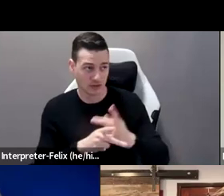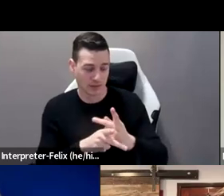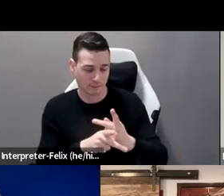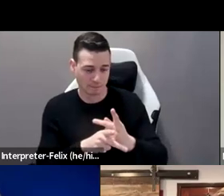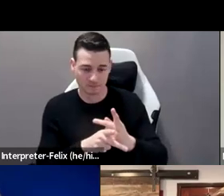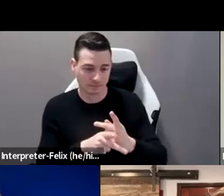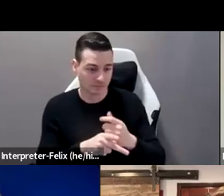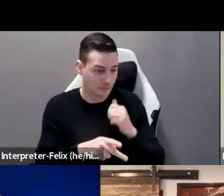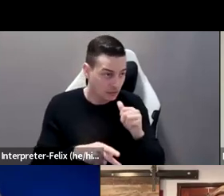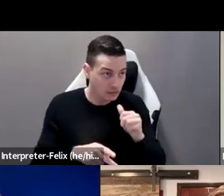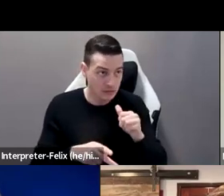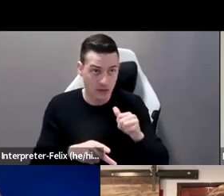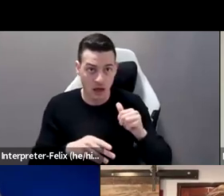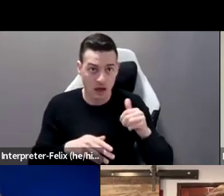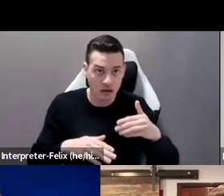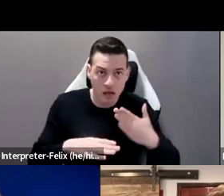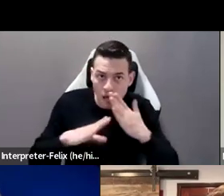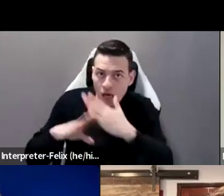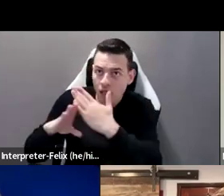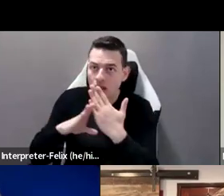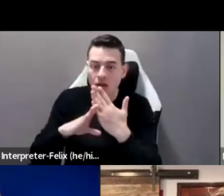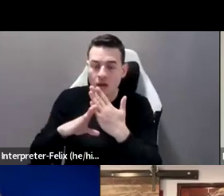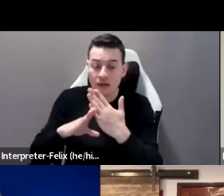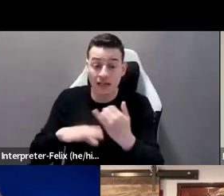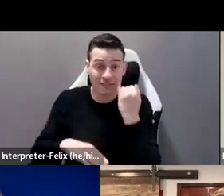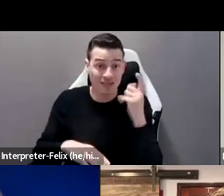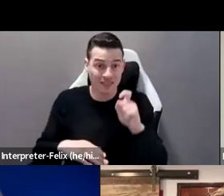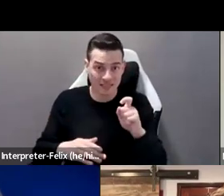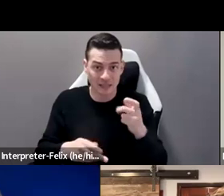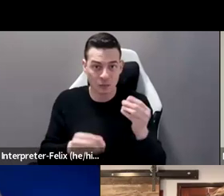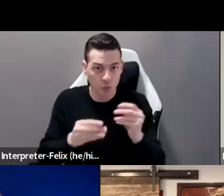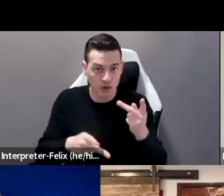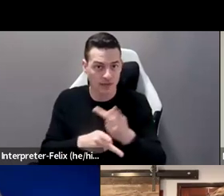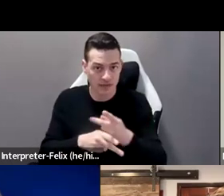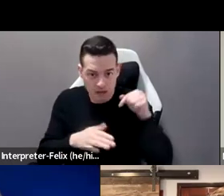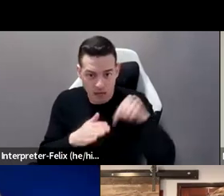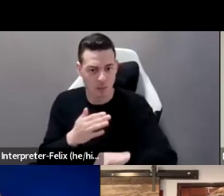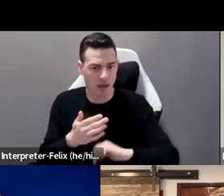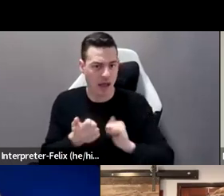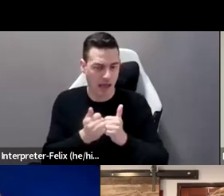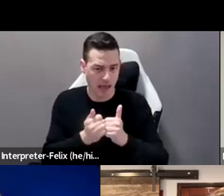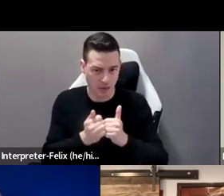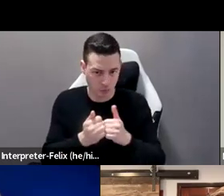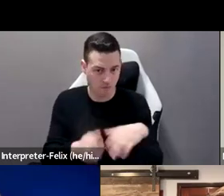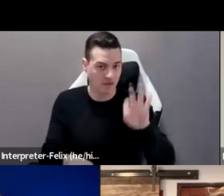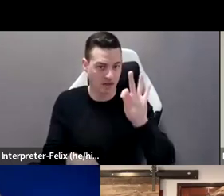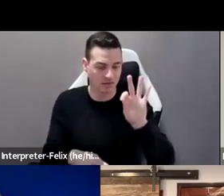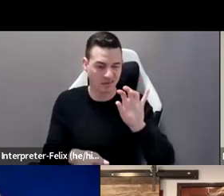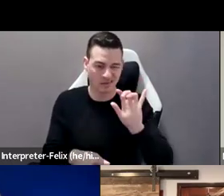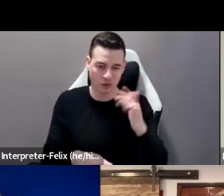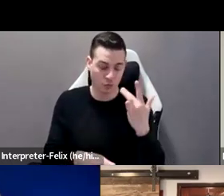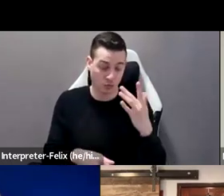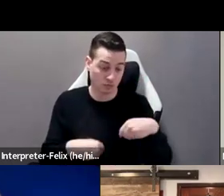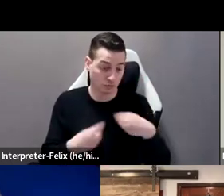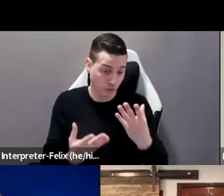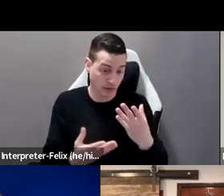care, how does one then get to that next step and next level? And that's really what we were trying to do with the development of the care coordinator,